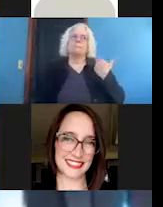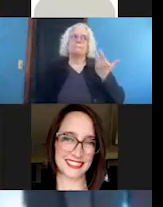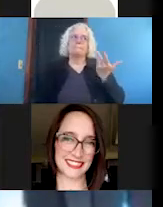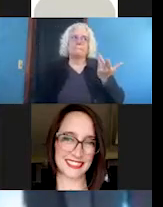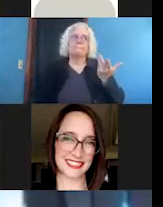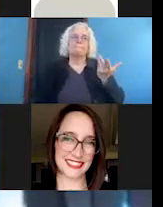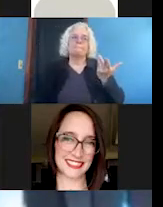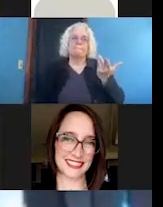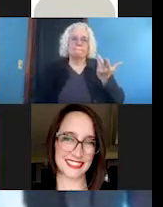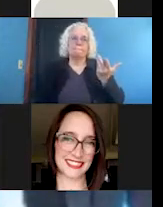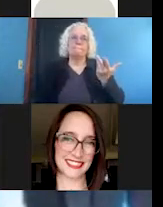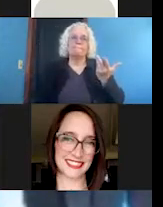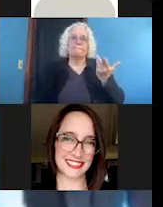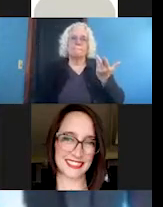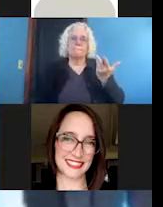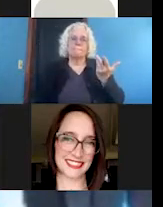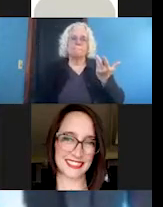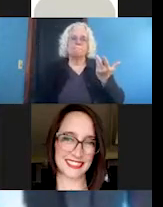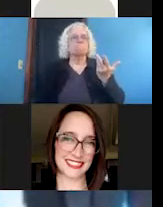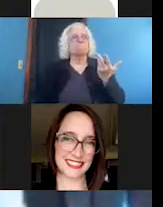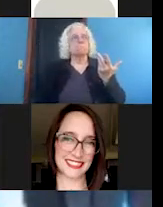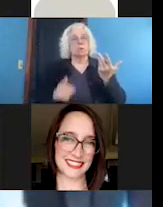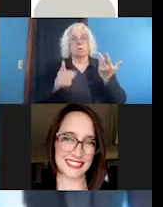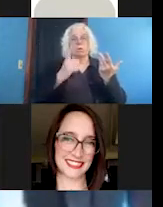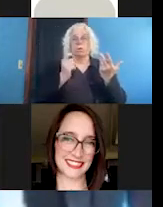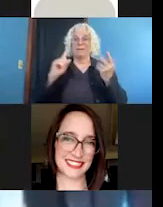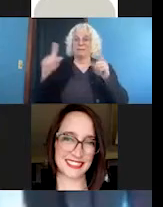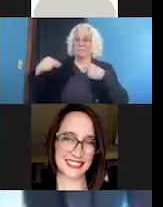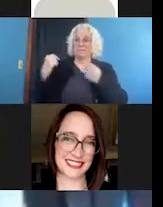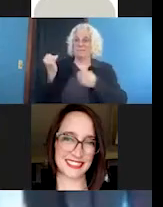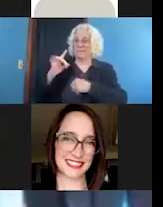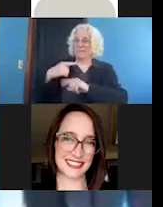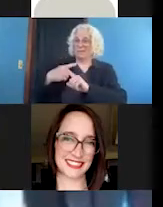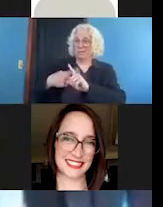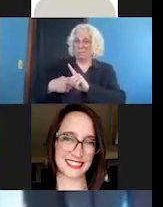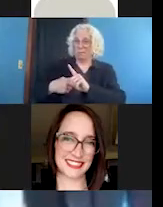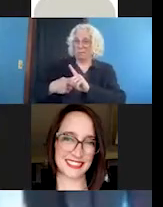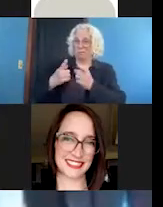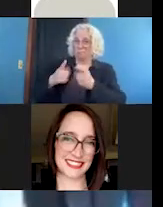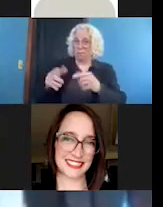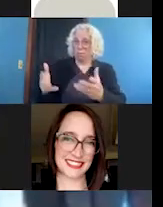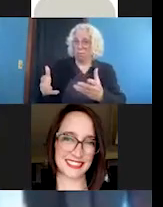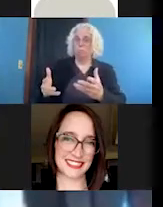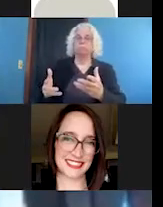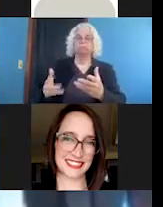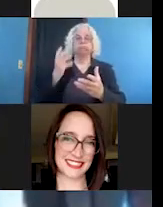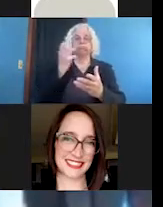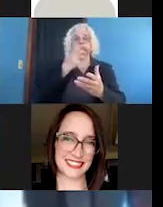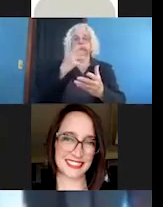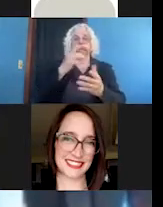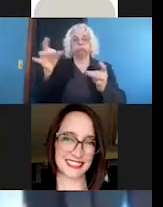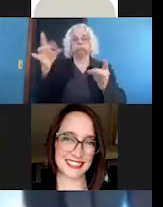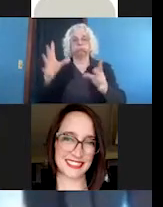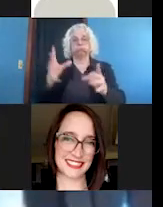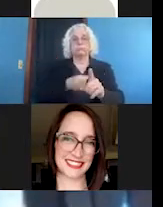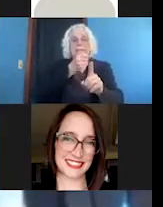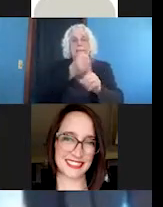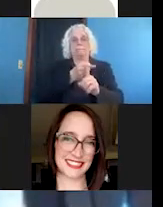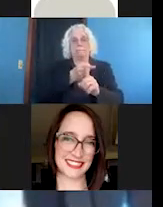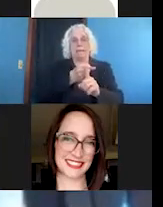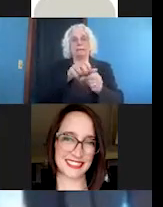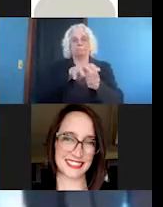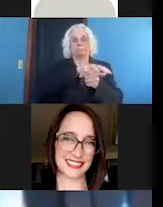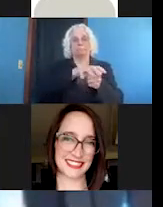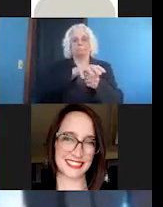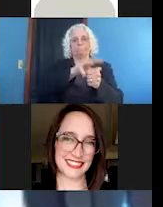I think about the last 18 months, what a devastating impact it had on the Mille Lacs Band in terms